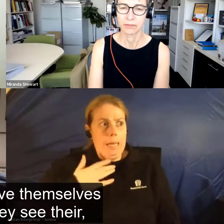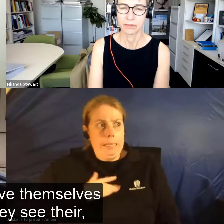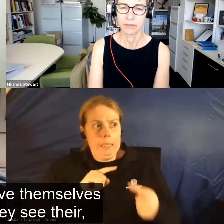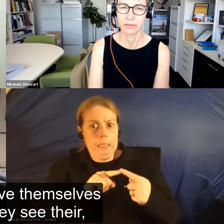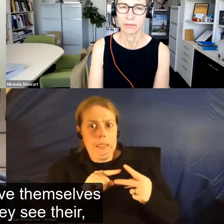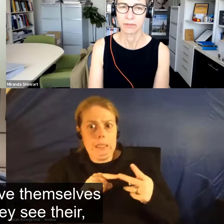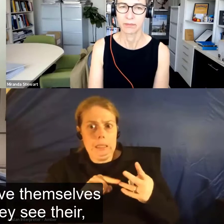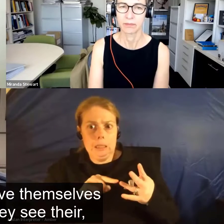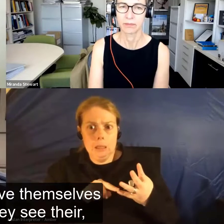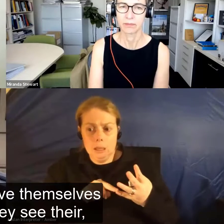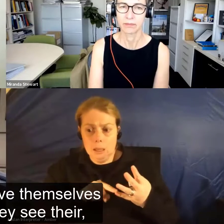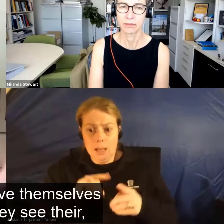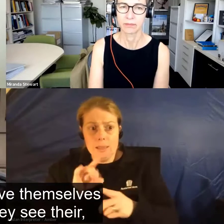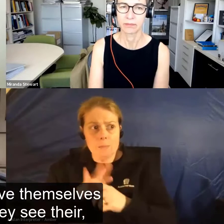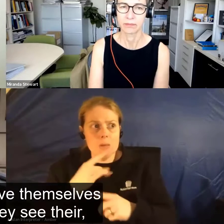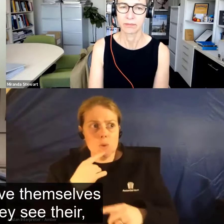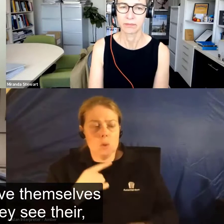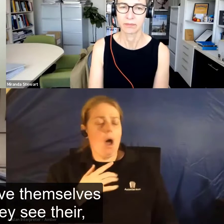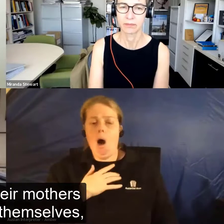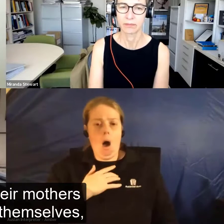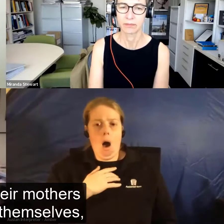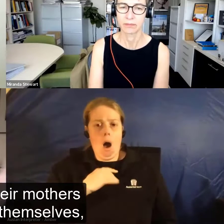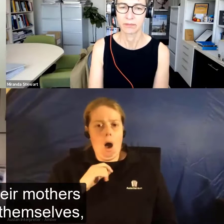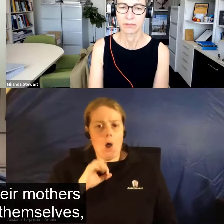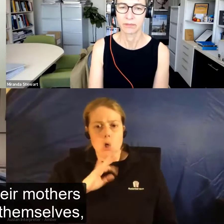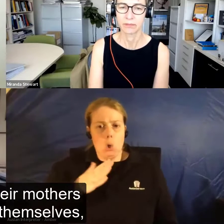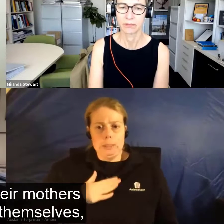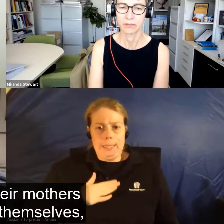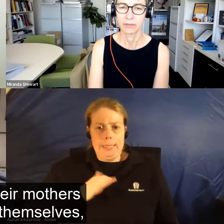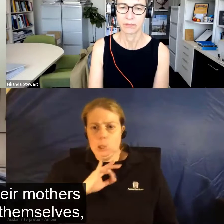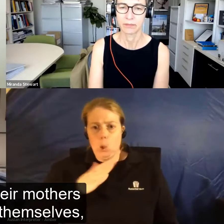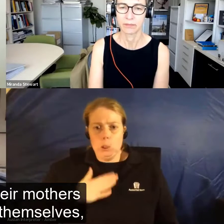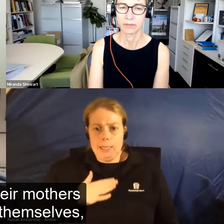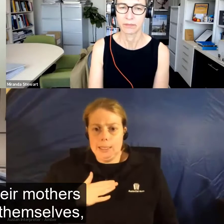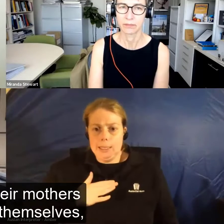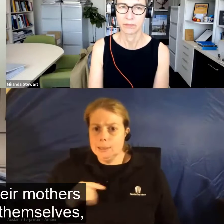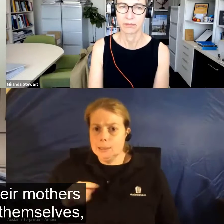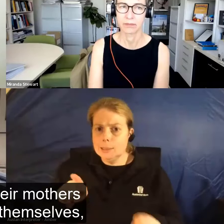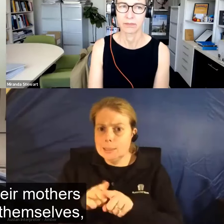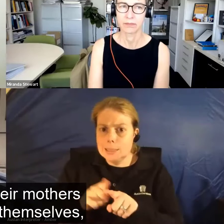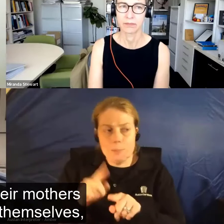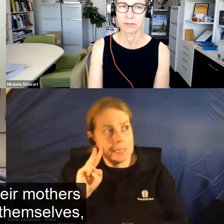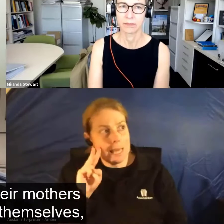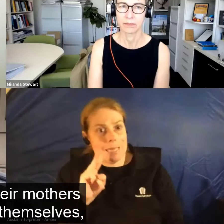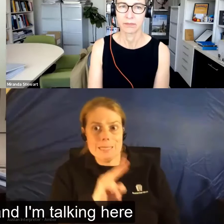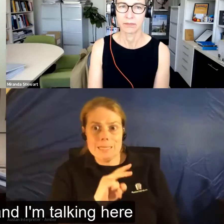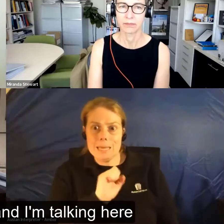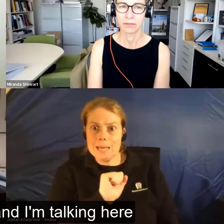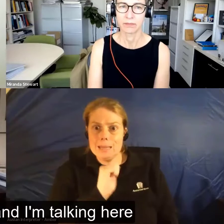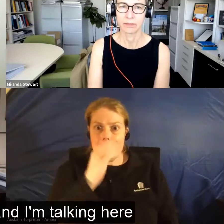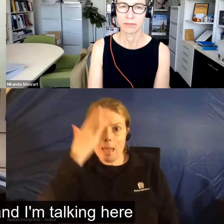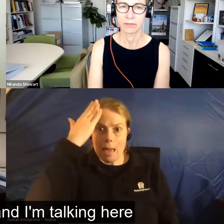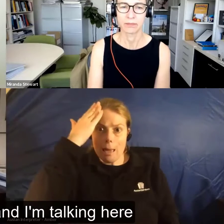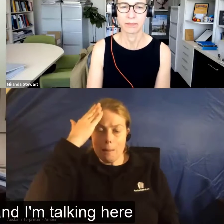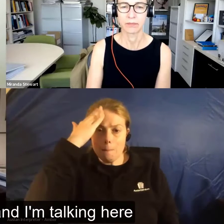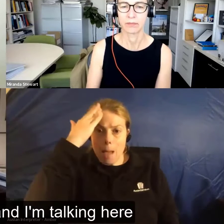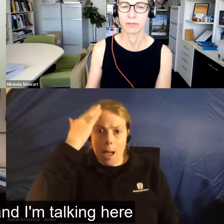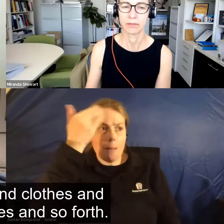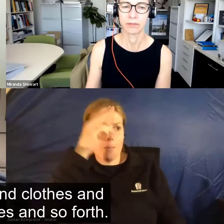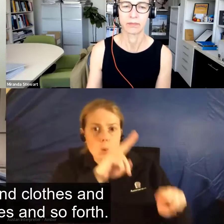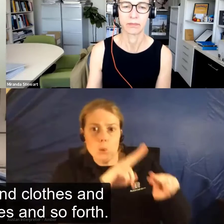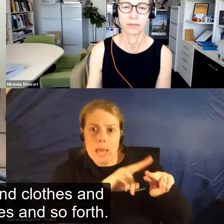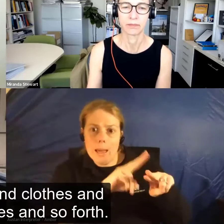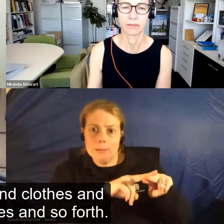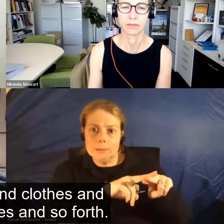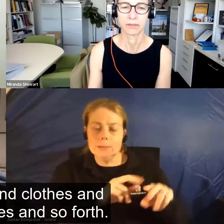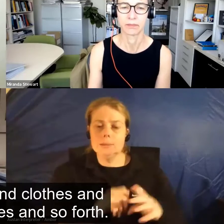deprive themselves, just like they see usually their mothers depriving themselves, that they won't, and I'm talking